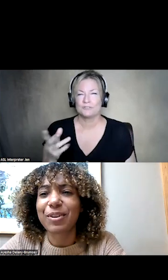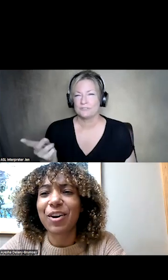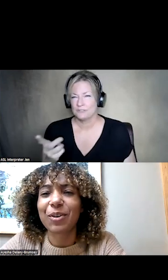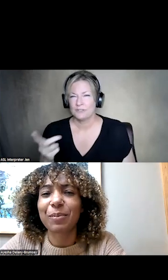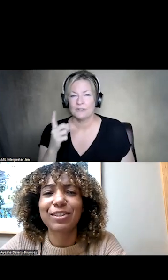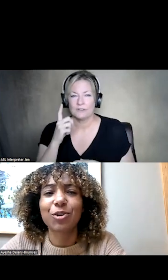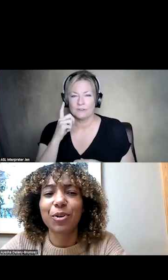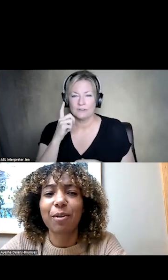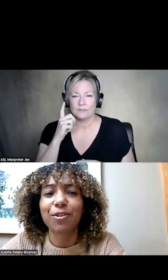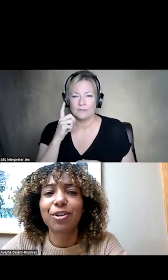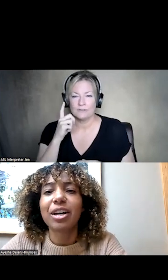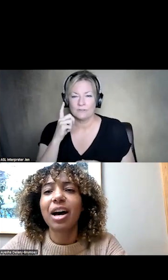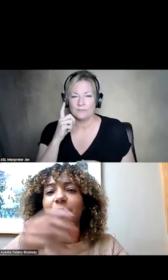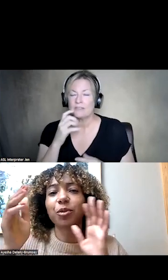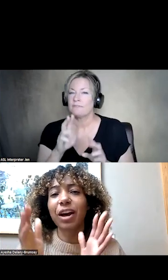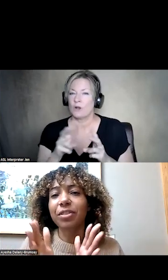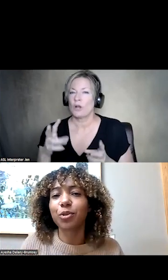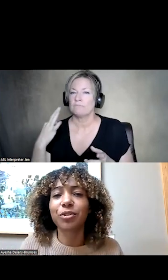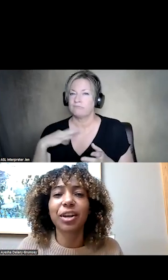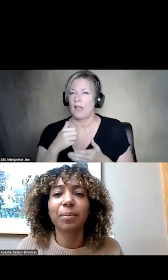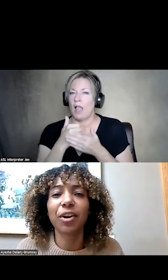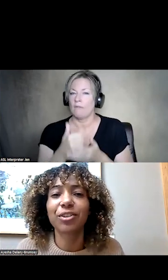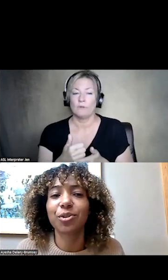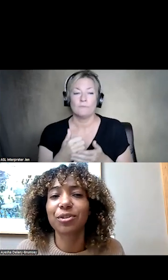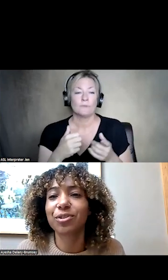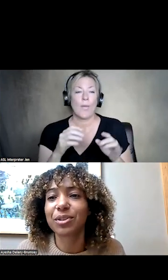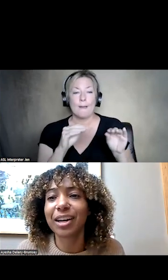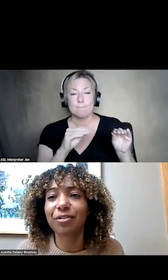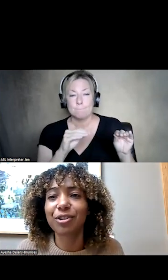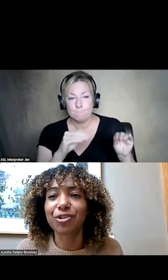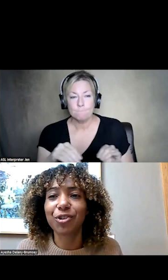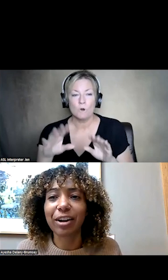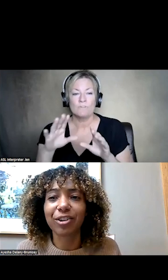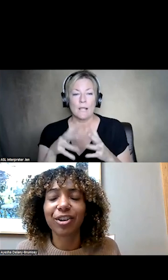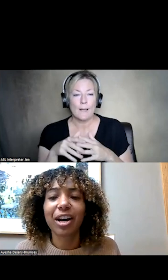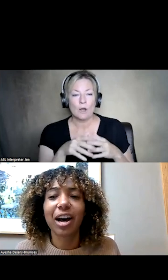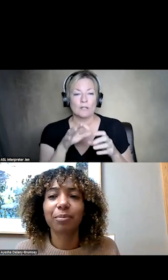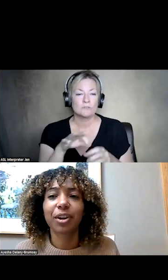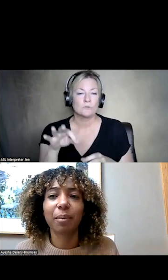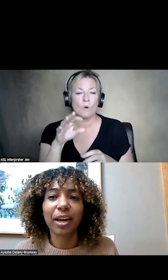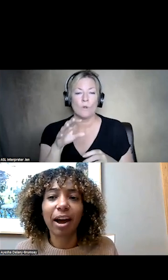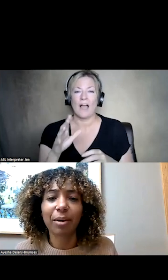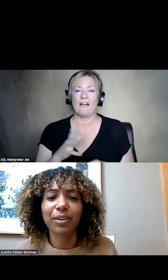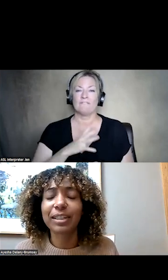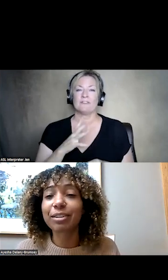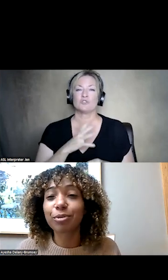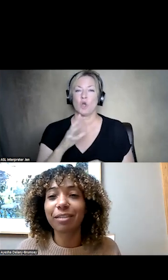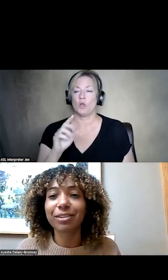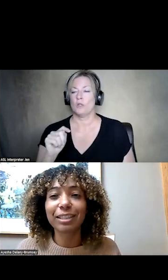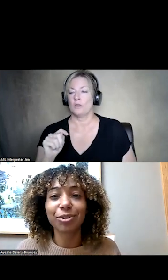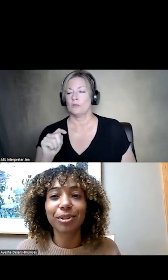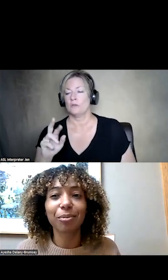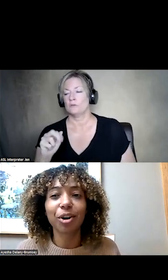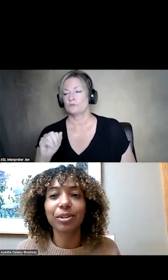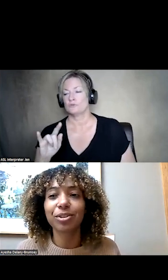not remembering to call you up, but that's super helpful. We've got the Moving America Soul and Suicide official trailer coming out. I believe we